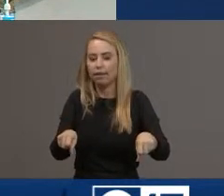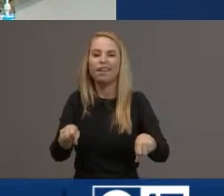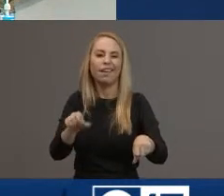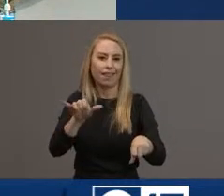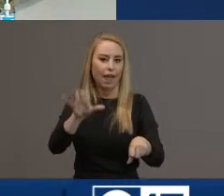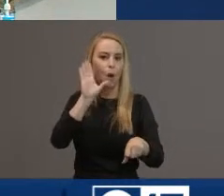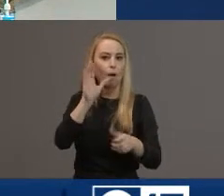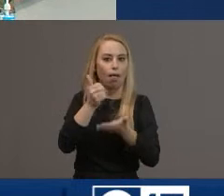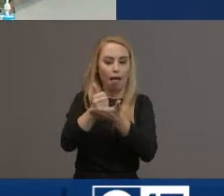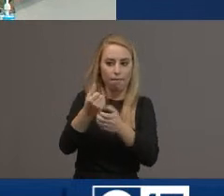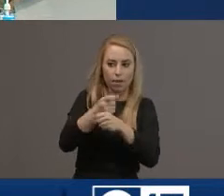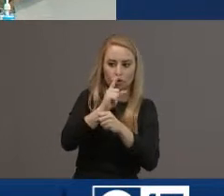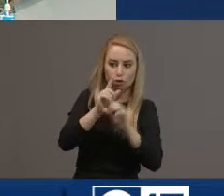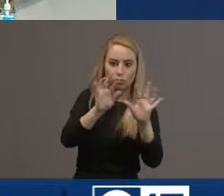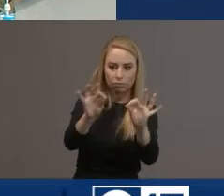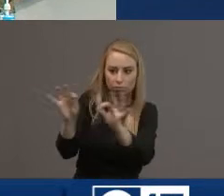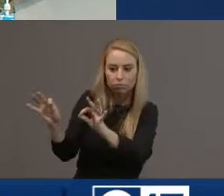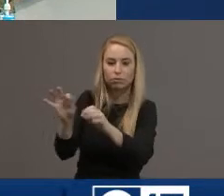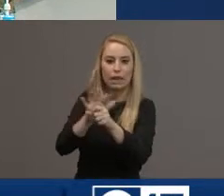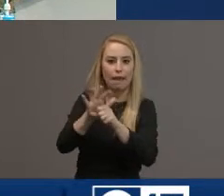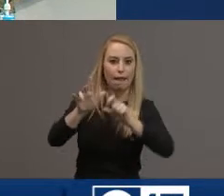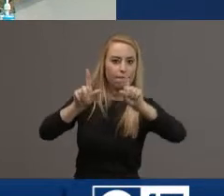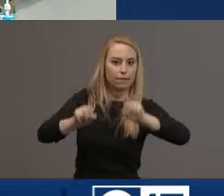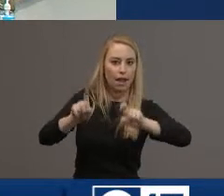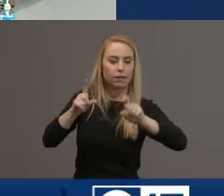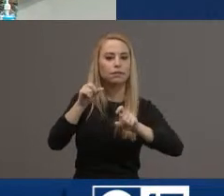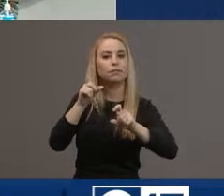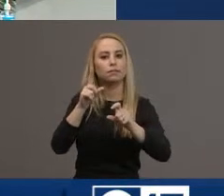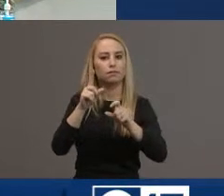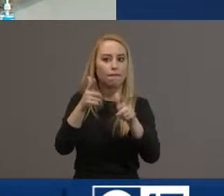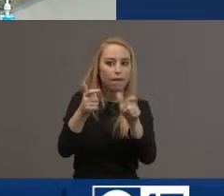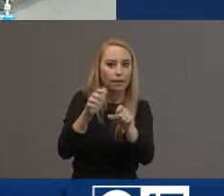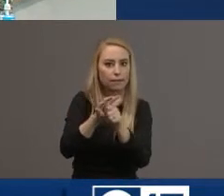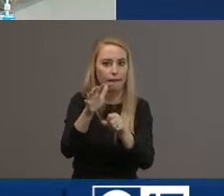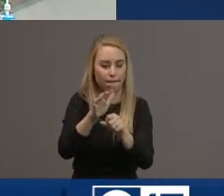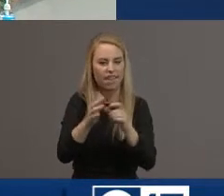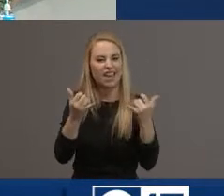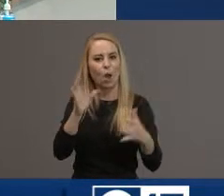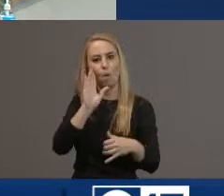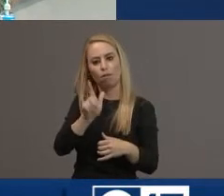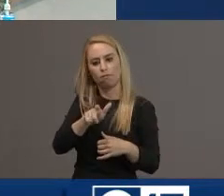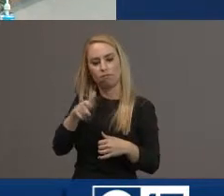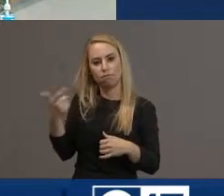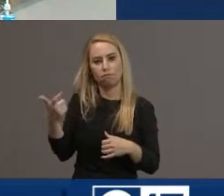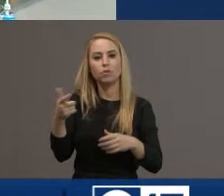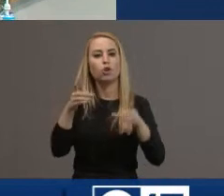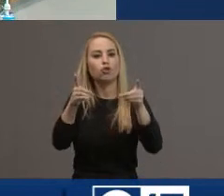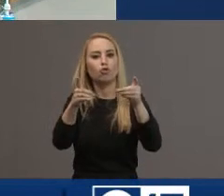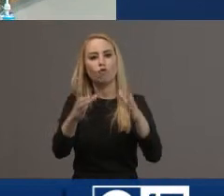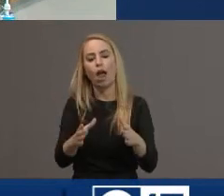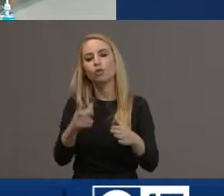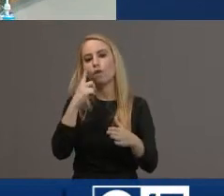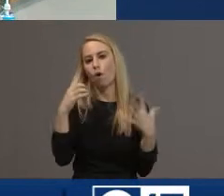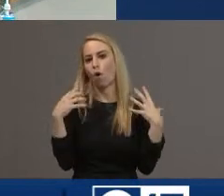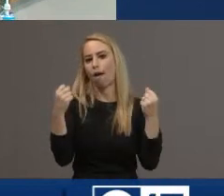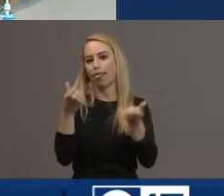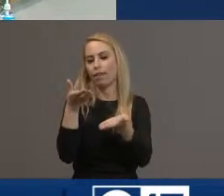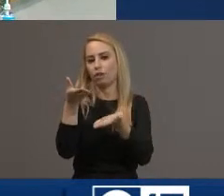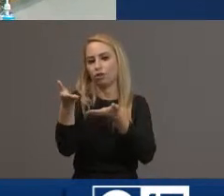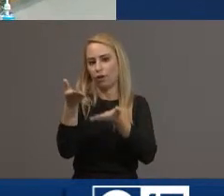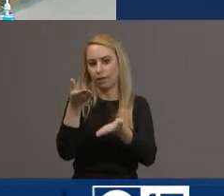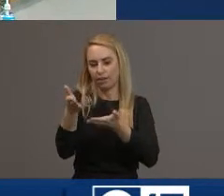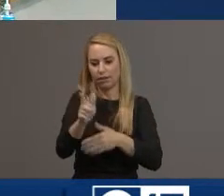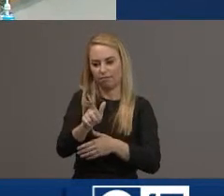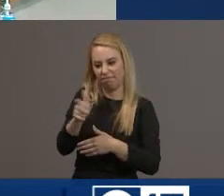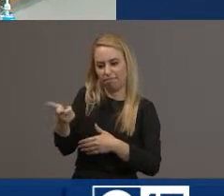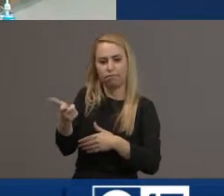demand that we have for testing today in Arizona. And with that, I'm going to turn it over to our Director of Health